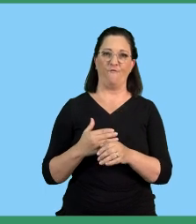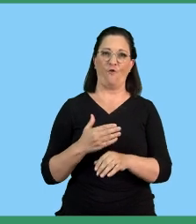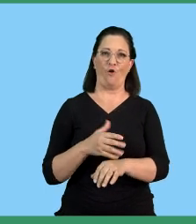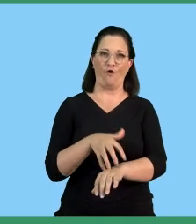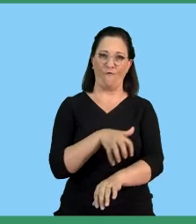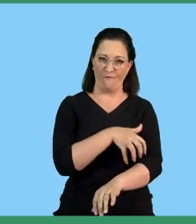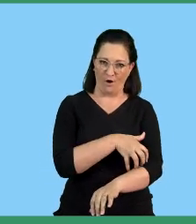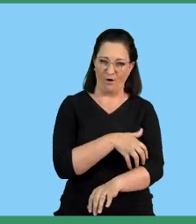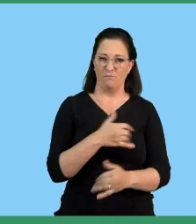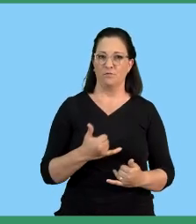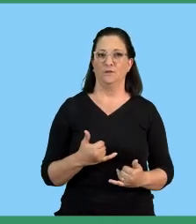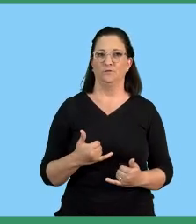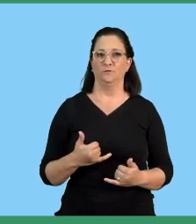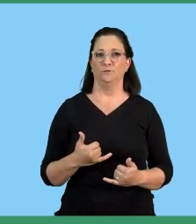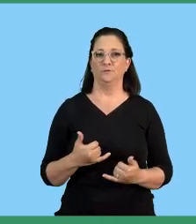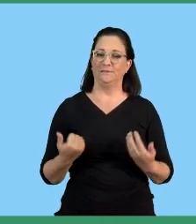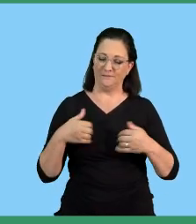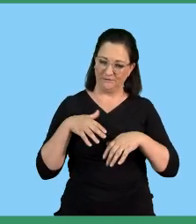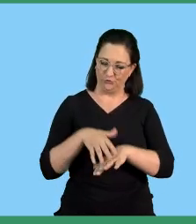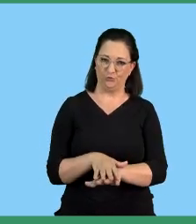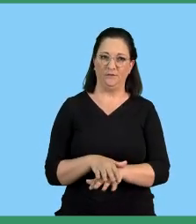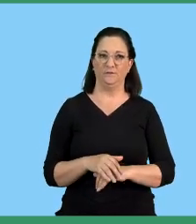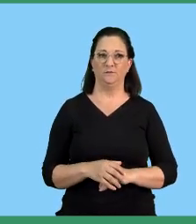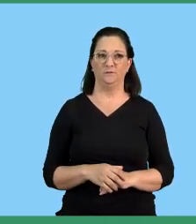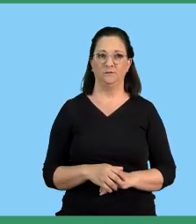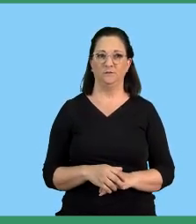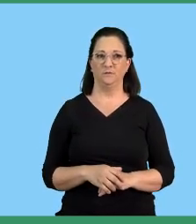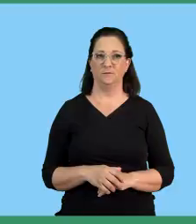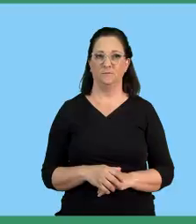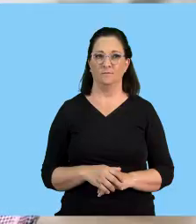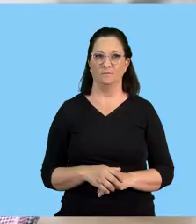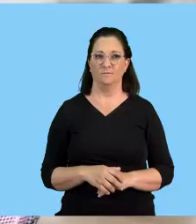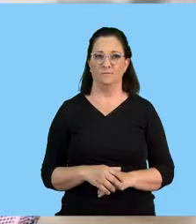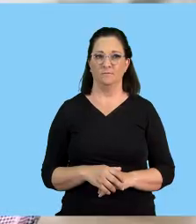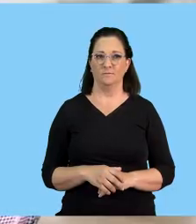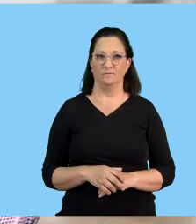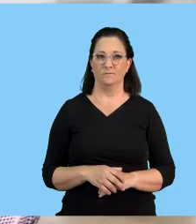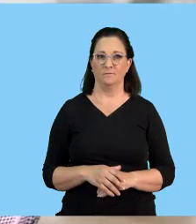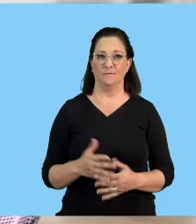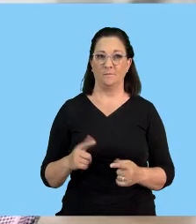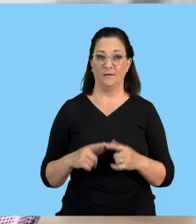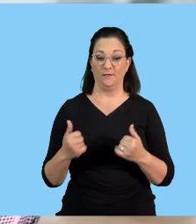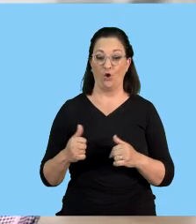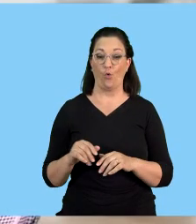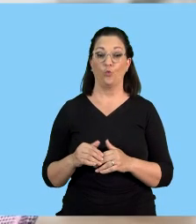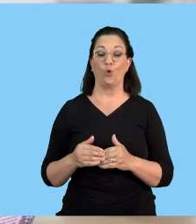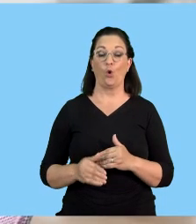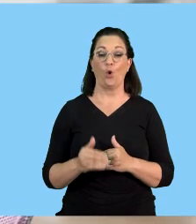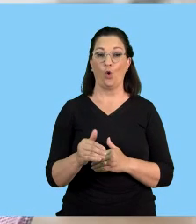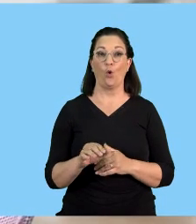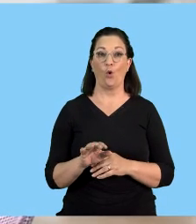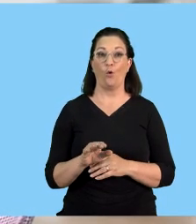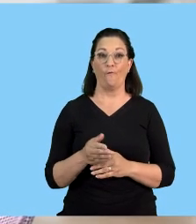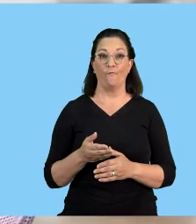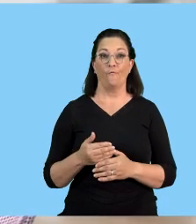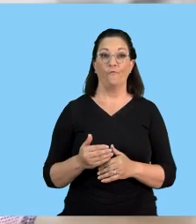backward integration strategy. So still here on a manufacturer, if we were to go with forward integration strategy, where